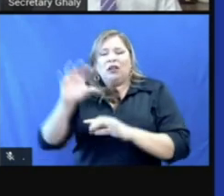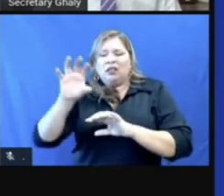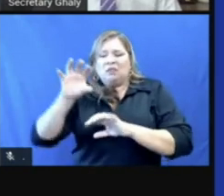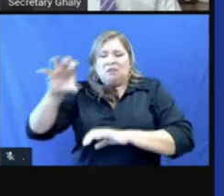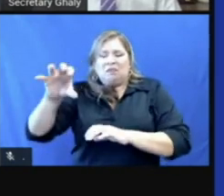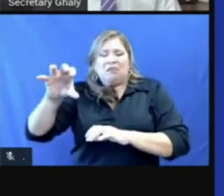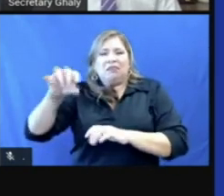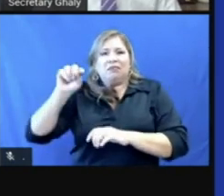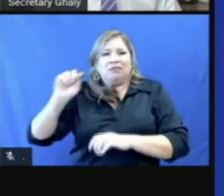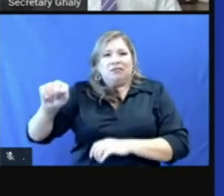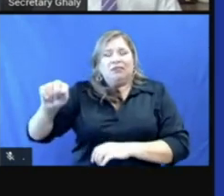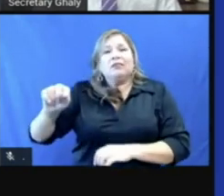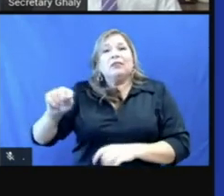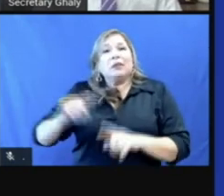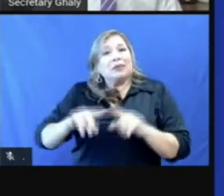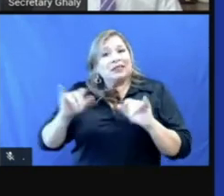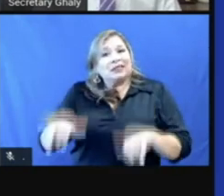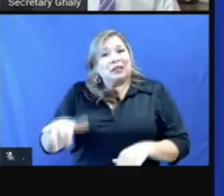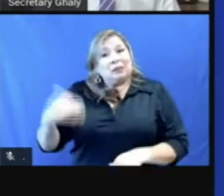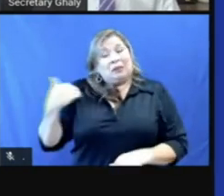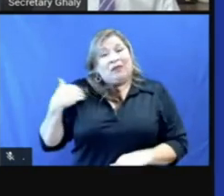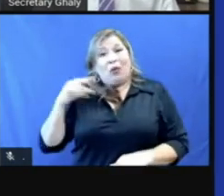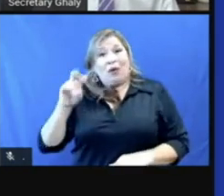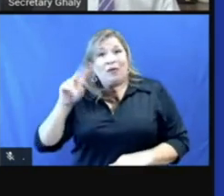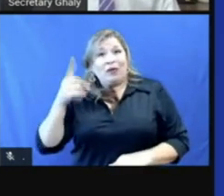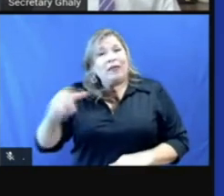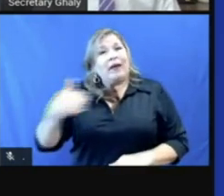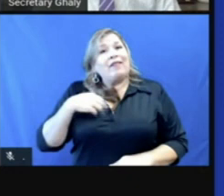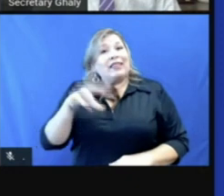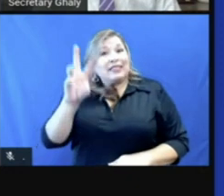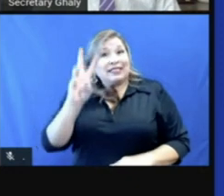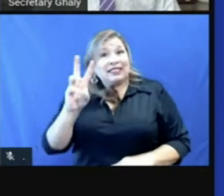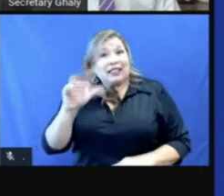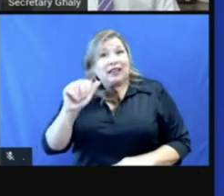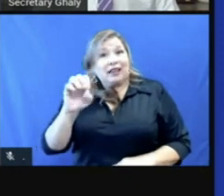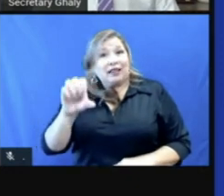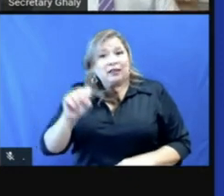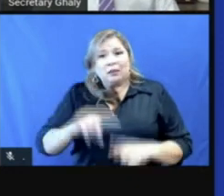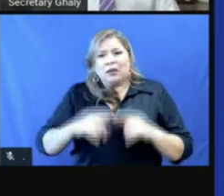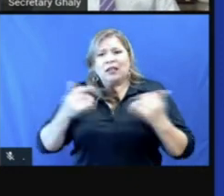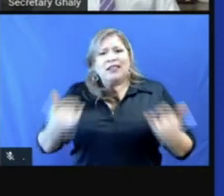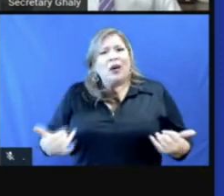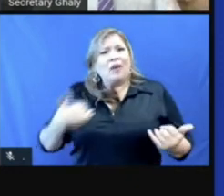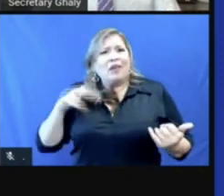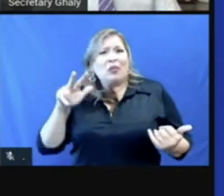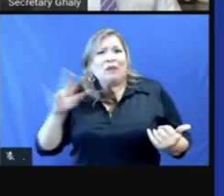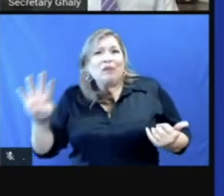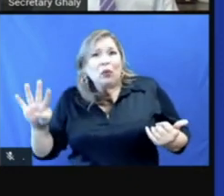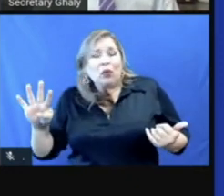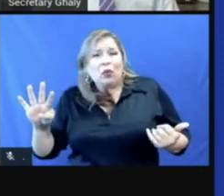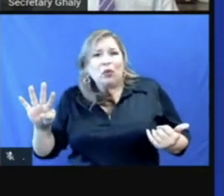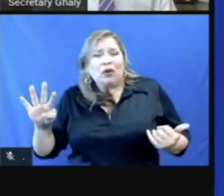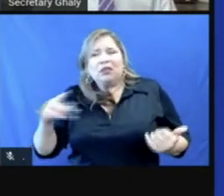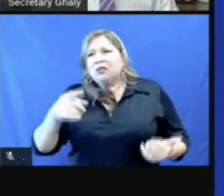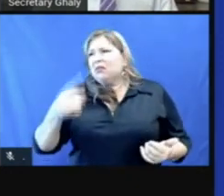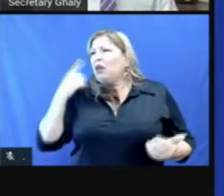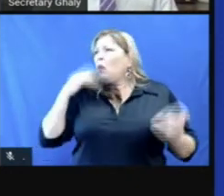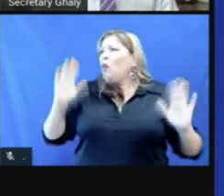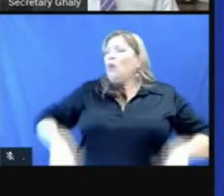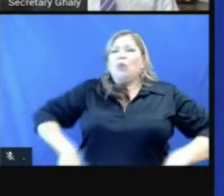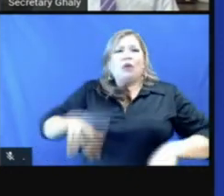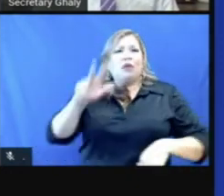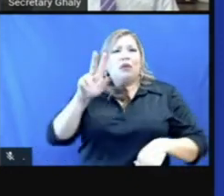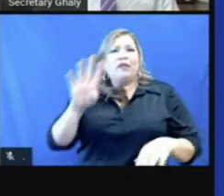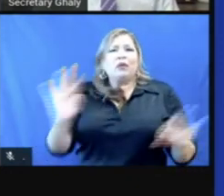still 6 cases on November 1. Today reporting 34 cases. You may say, well, that's still a small number,